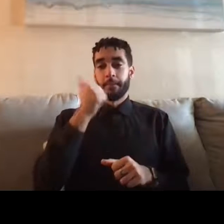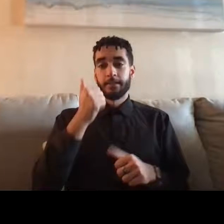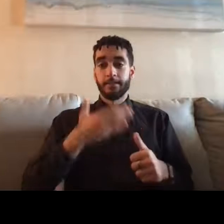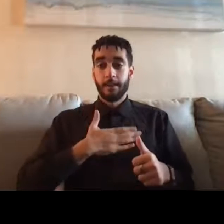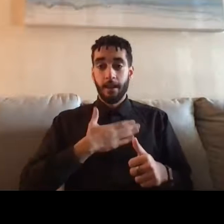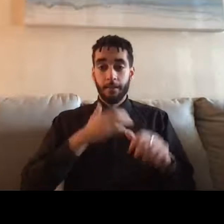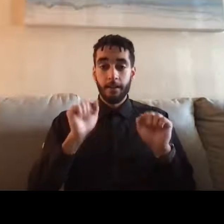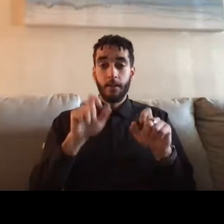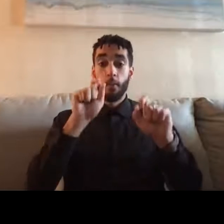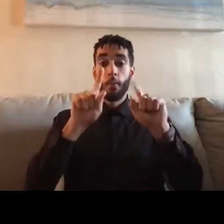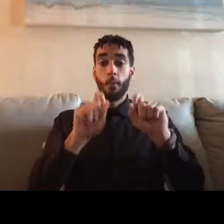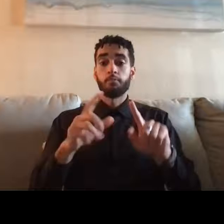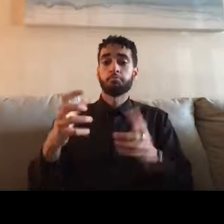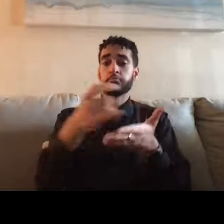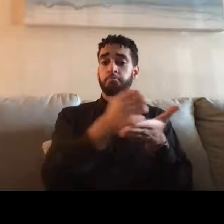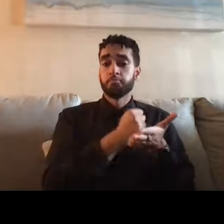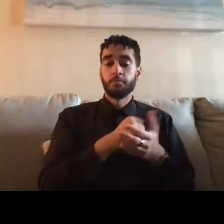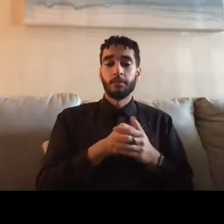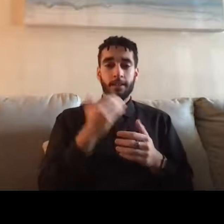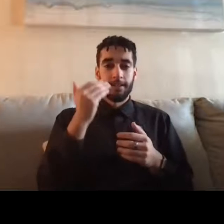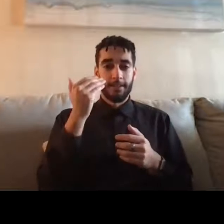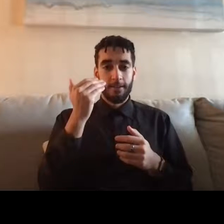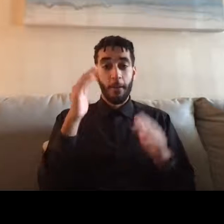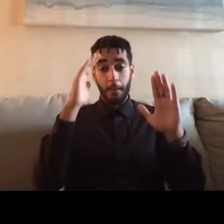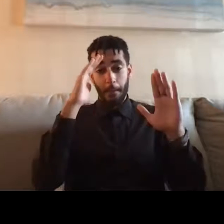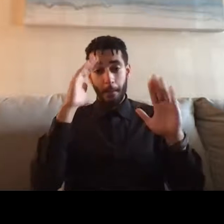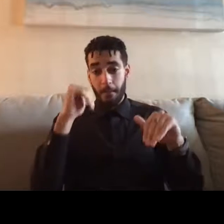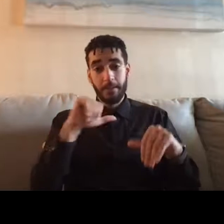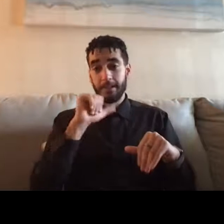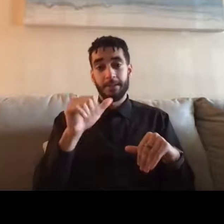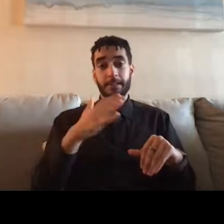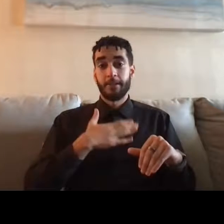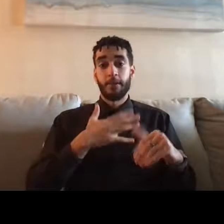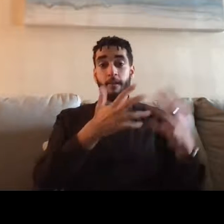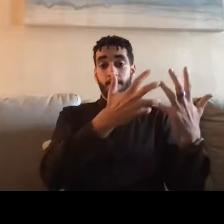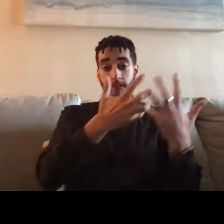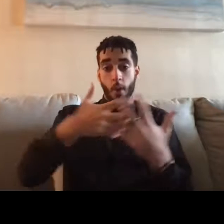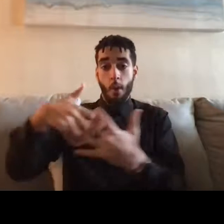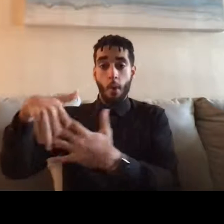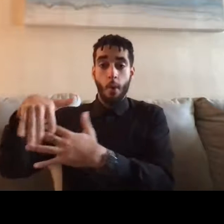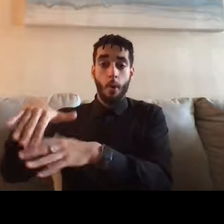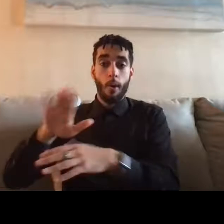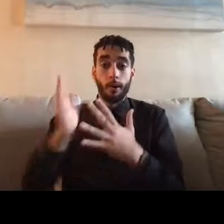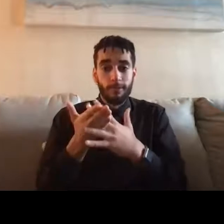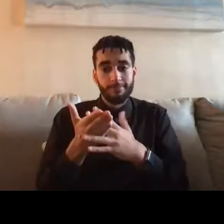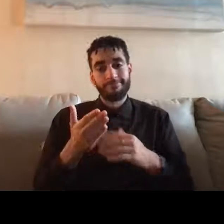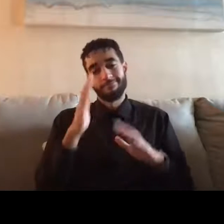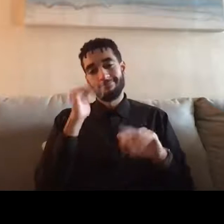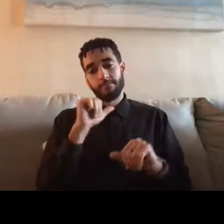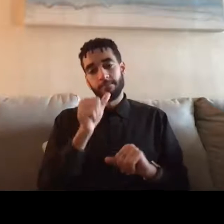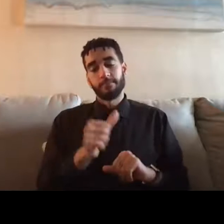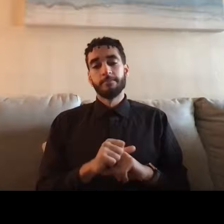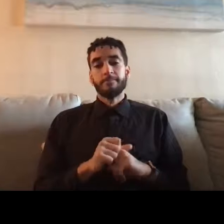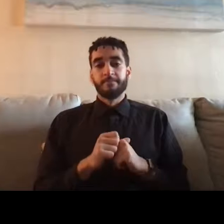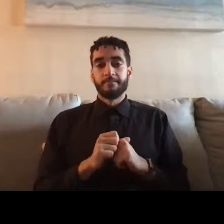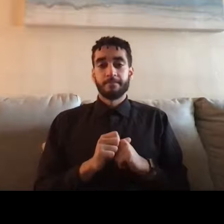of questions. And hopefully, Derek, I don't interrupt the flow of conversation too much. First, let me start with the apology that I